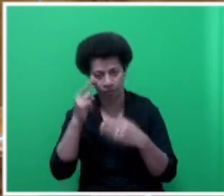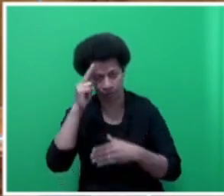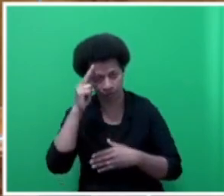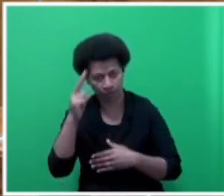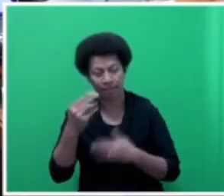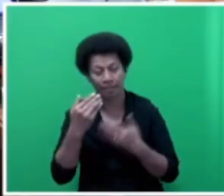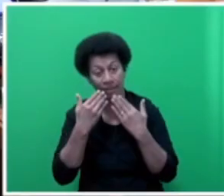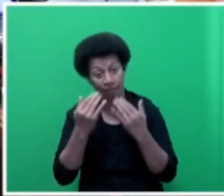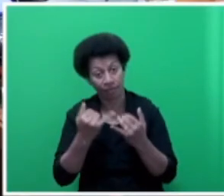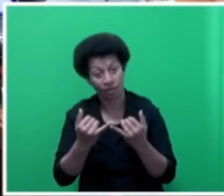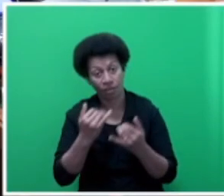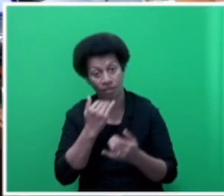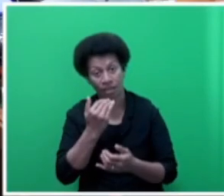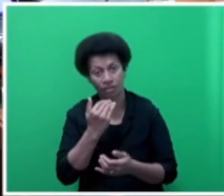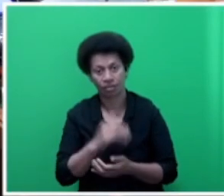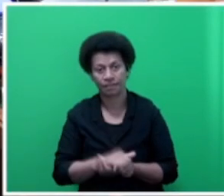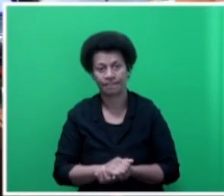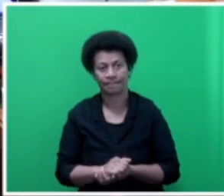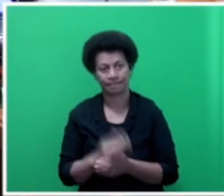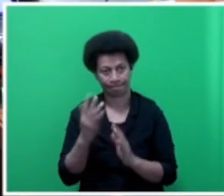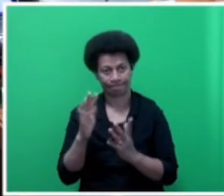Thank you very much.